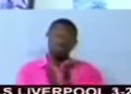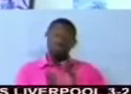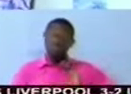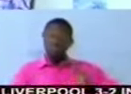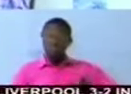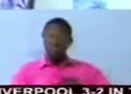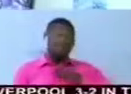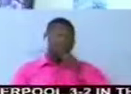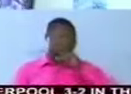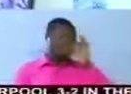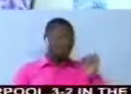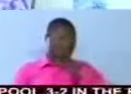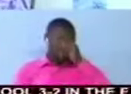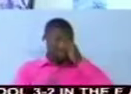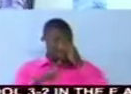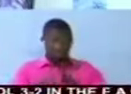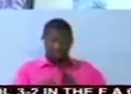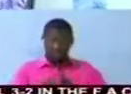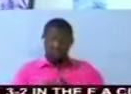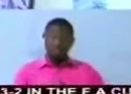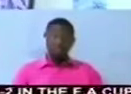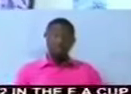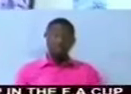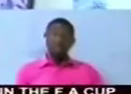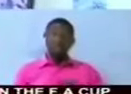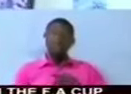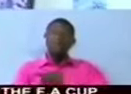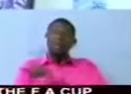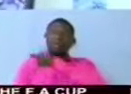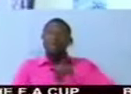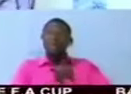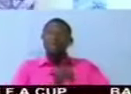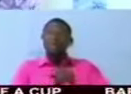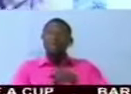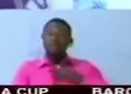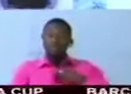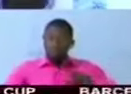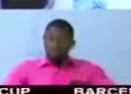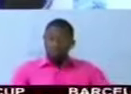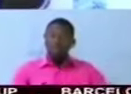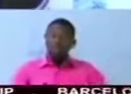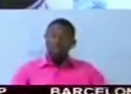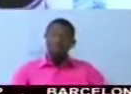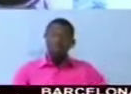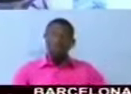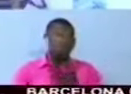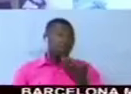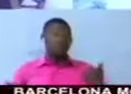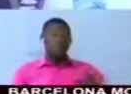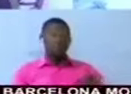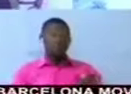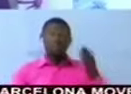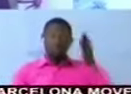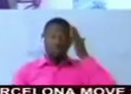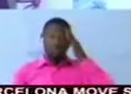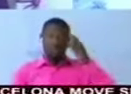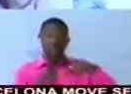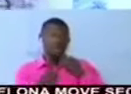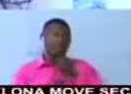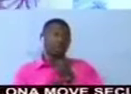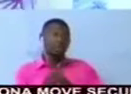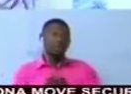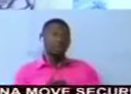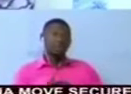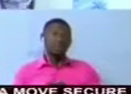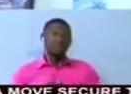respected. Bere uleng bema judo. Bere uleng where I was born. Yu bori dan ko de dega. Many people just hear about it. Yu am